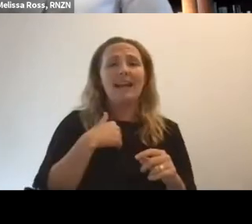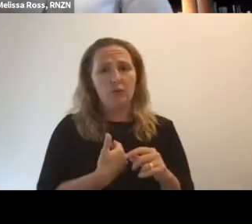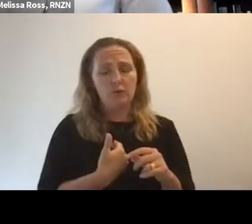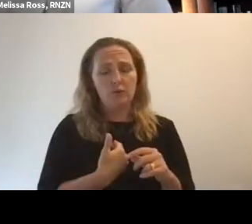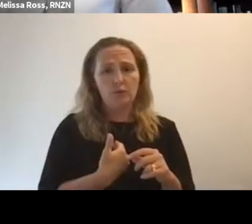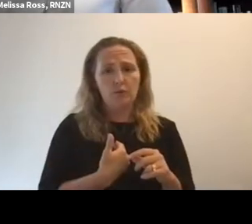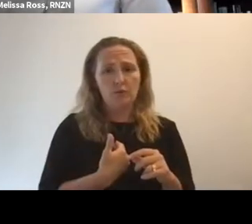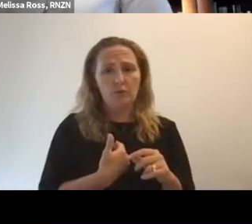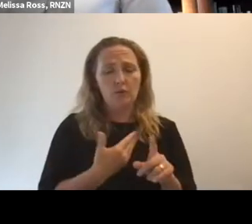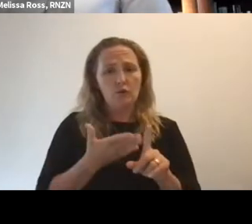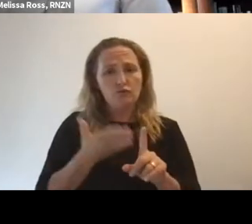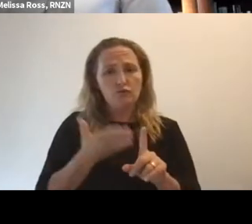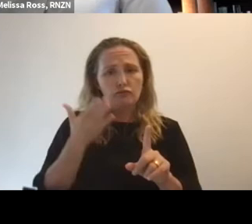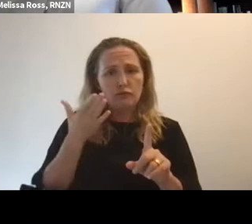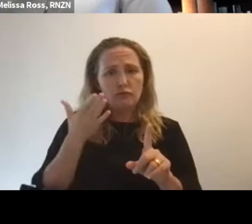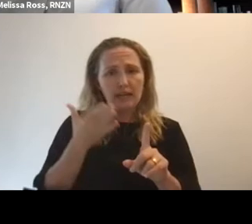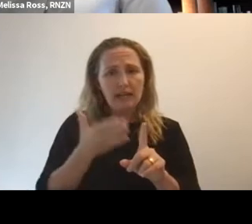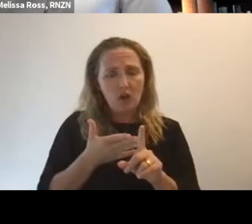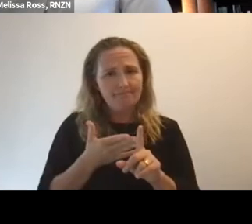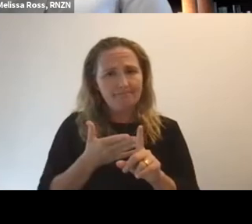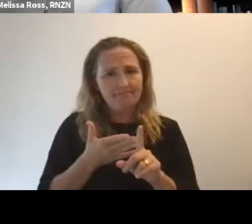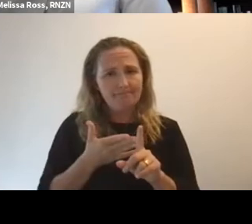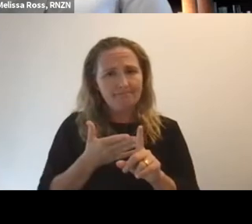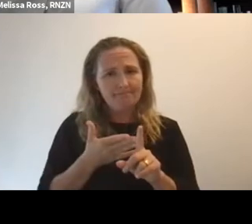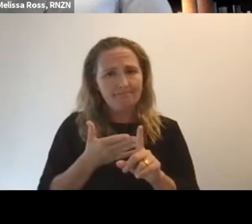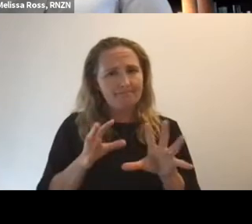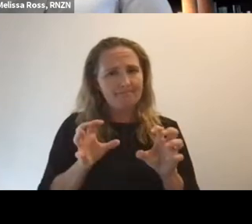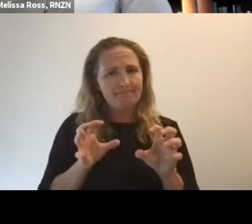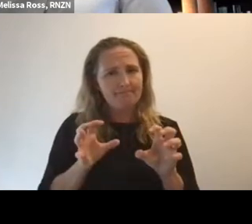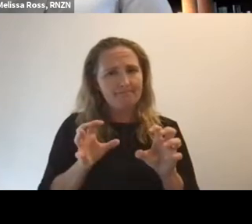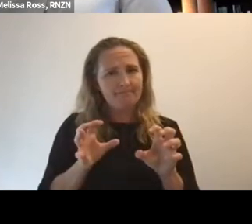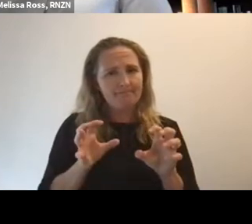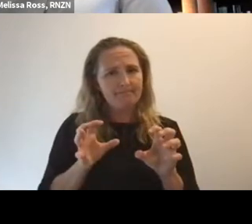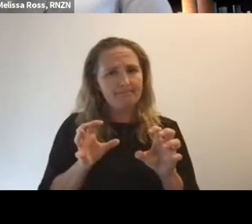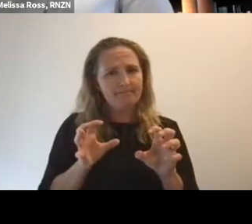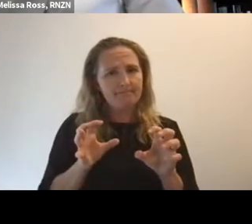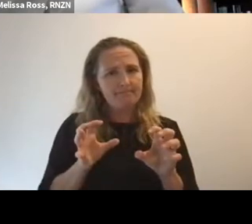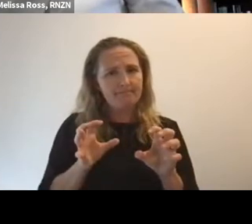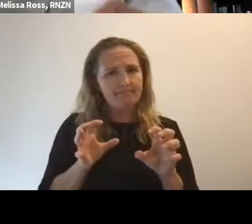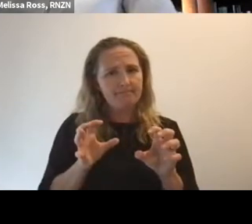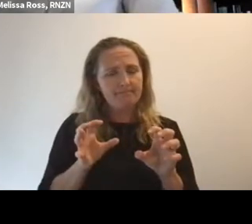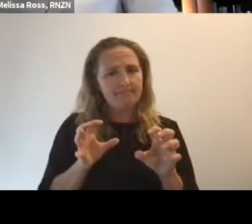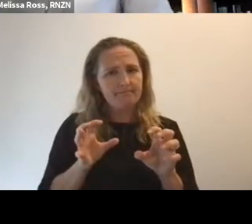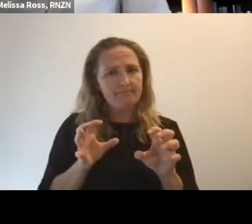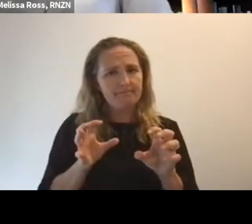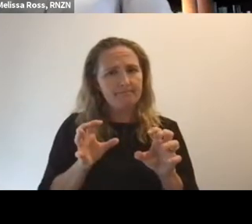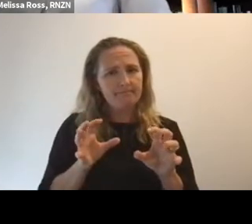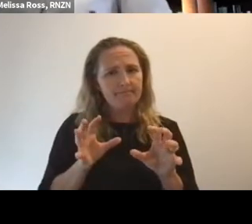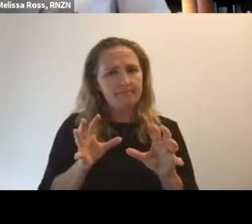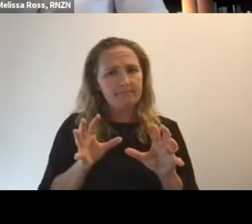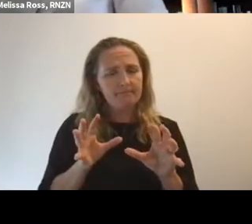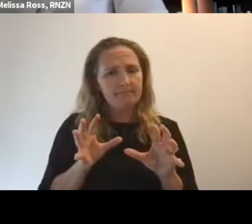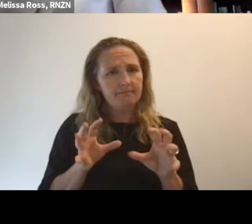leaders driving this, but actually the support of male champions and the really effective role that male champions can